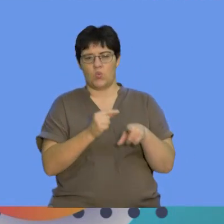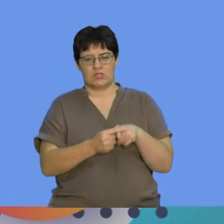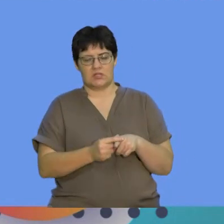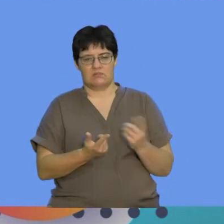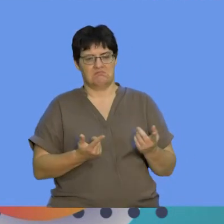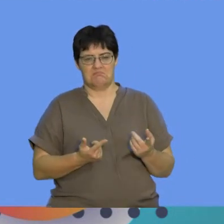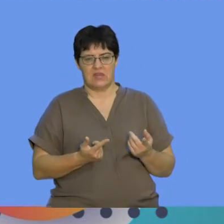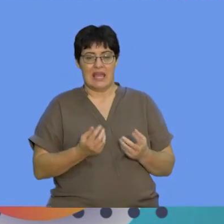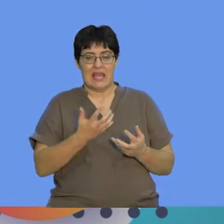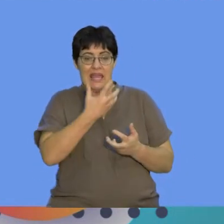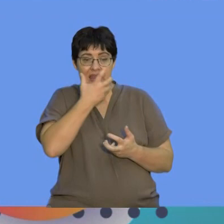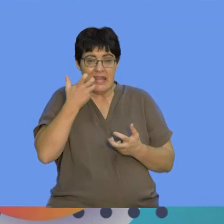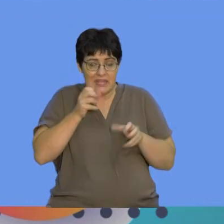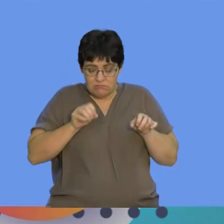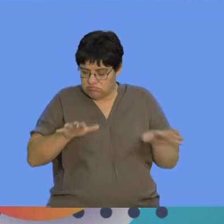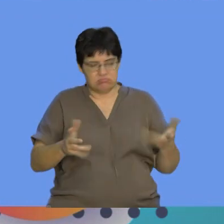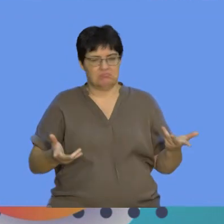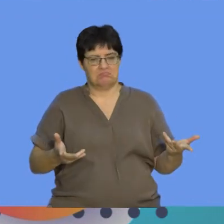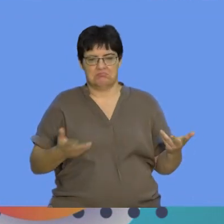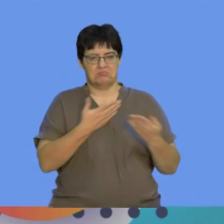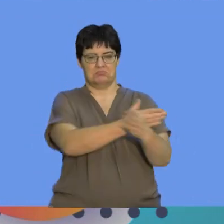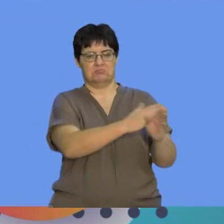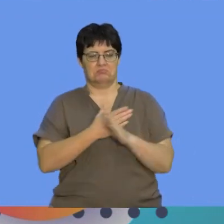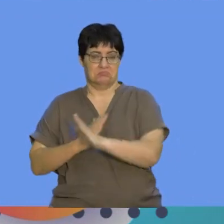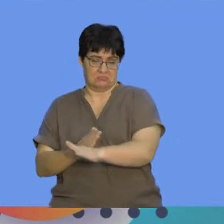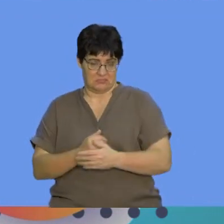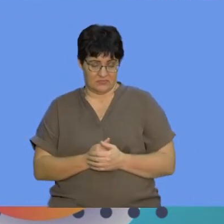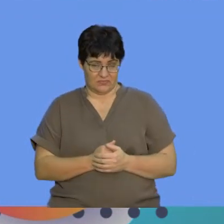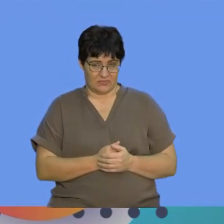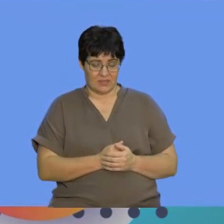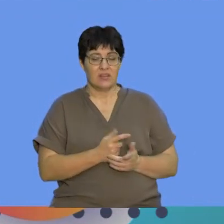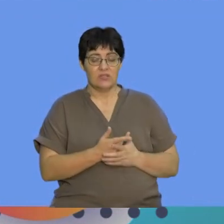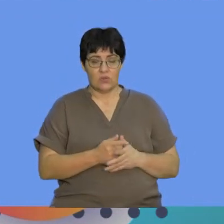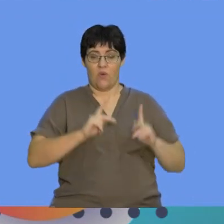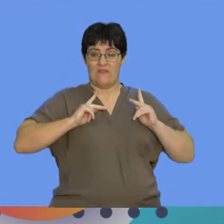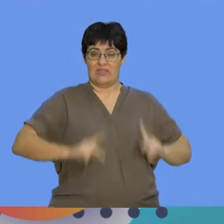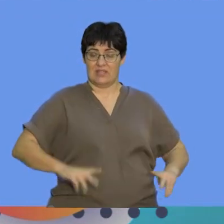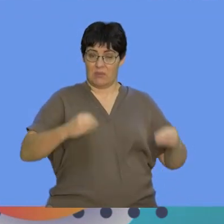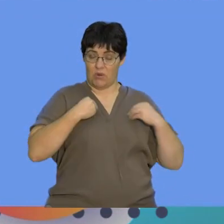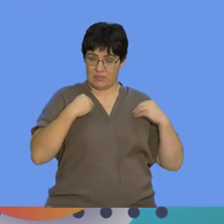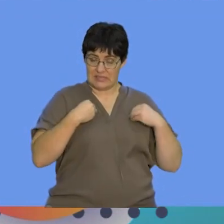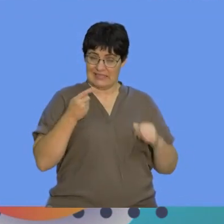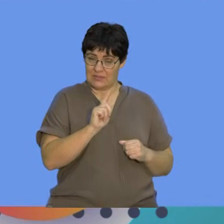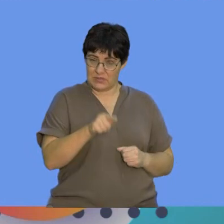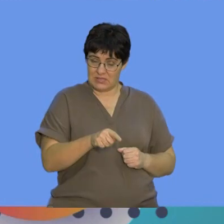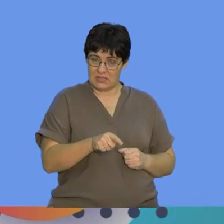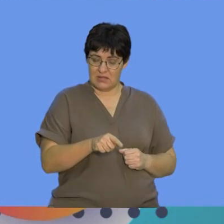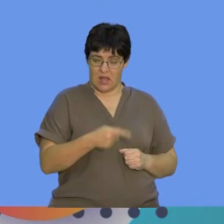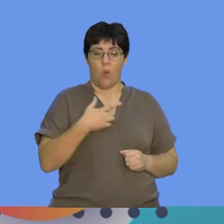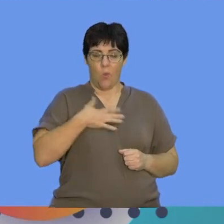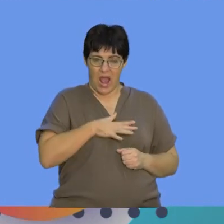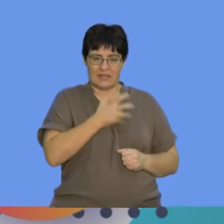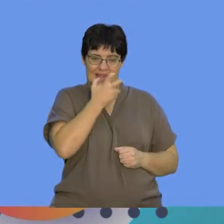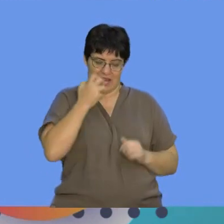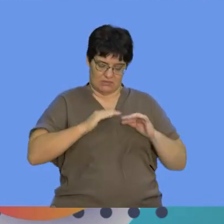opposite. So the physical property that is of interest to us at this point is actually thermal conductivity,